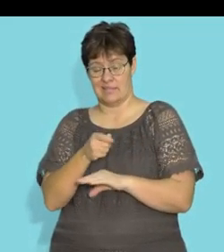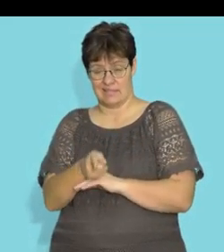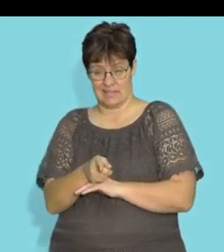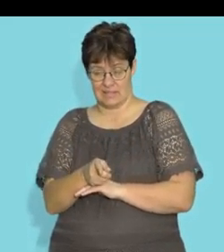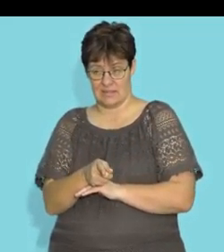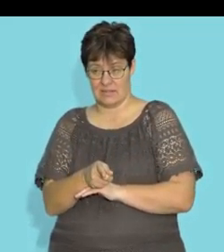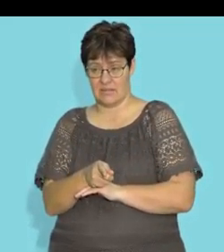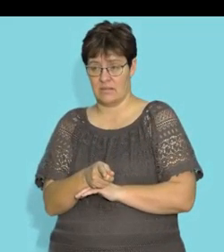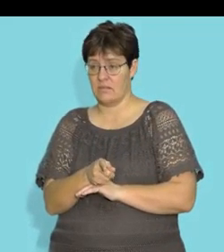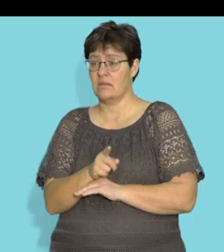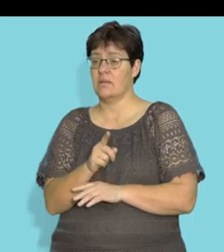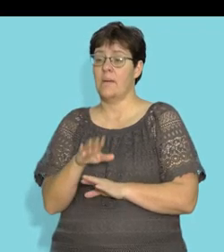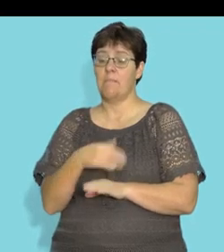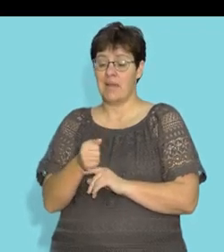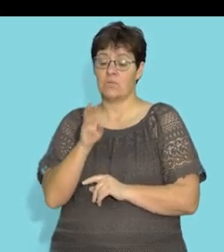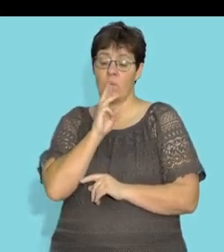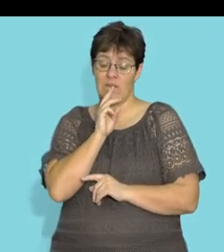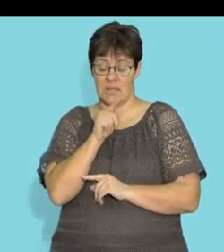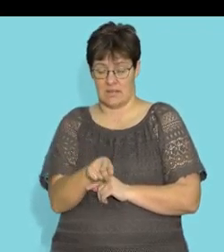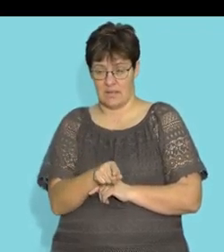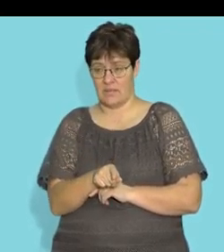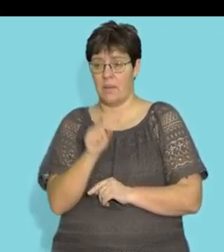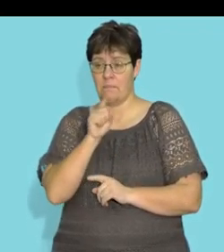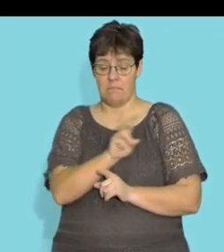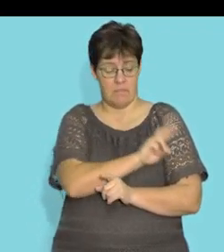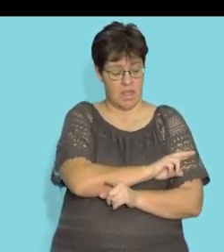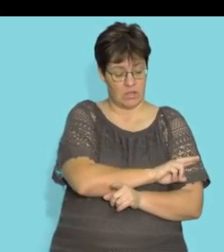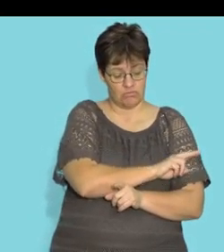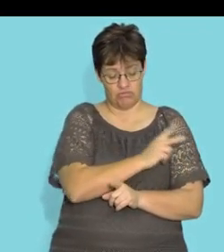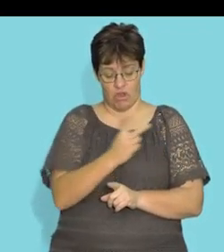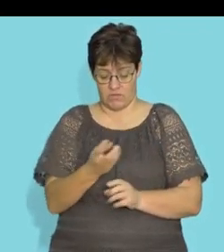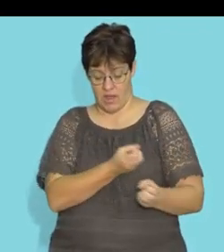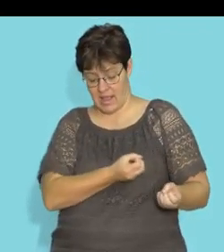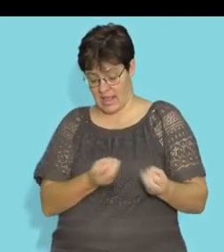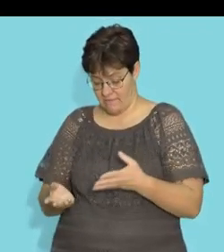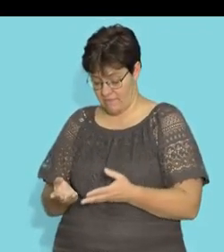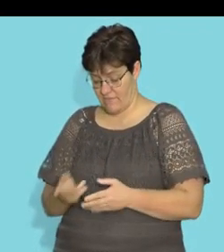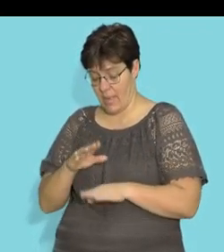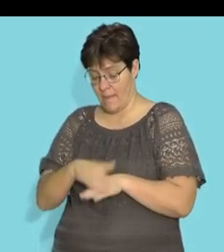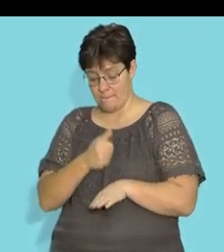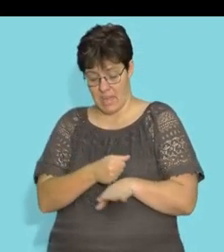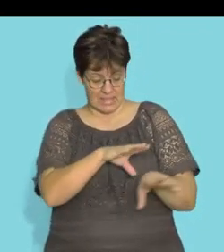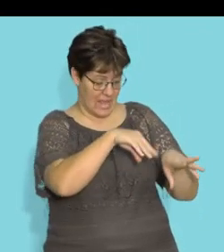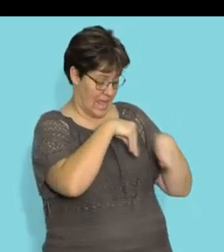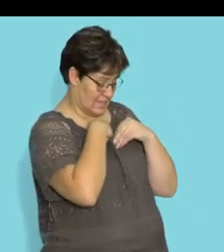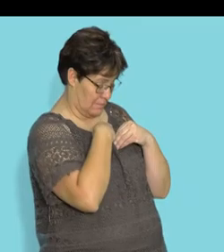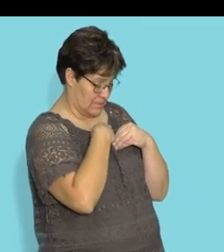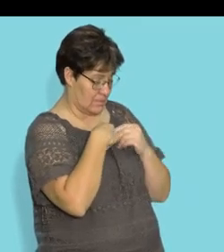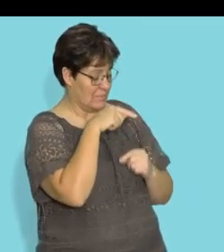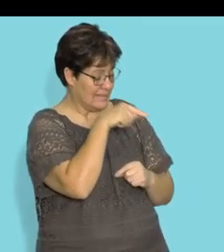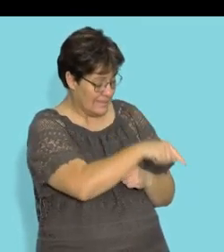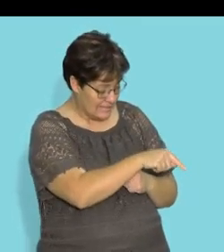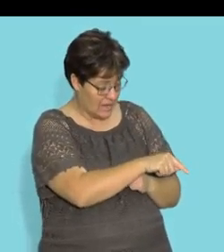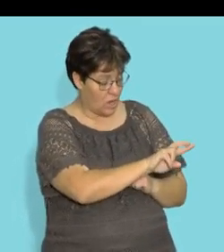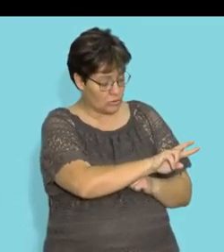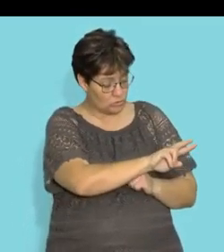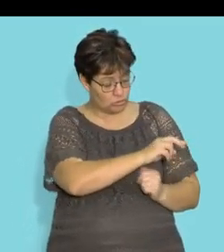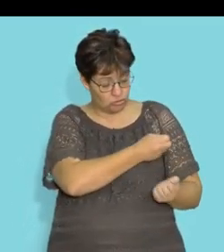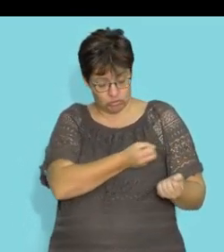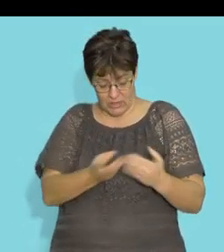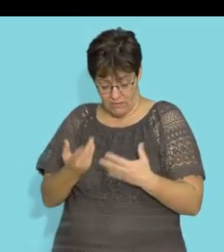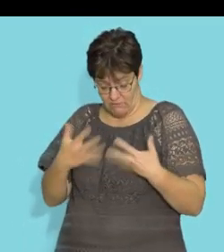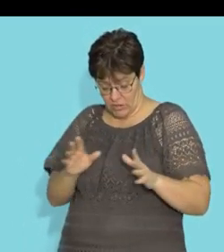or your ethanoic acid will be an acid. Your